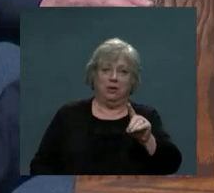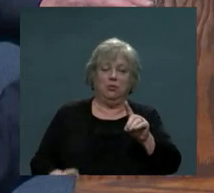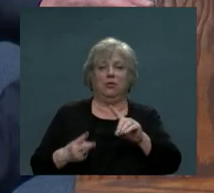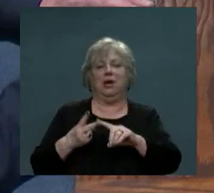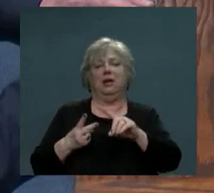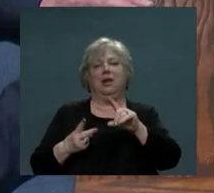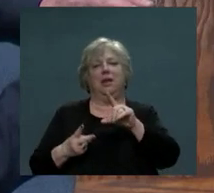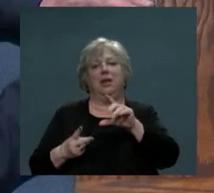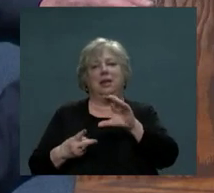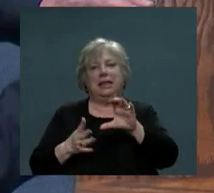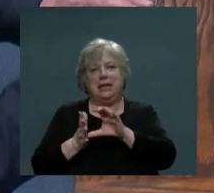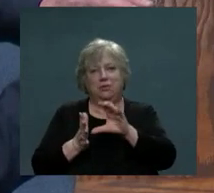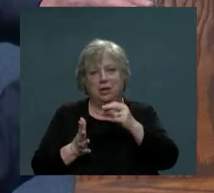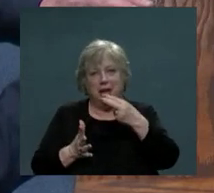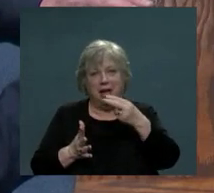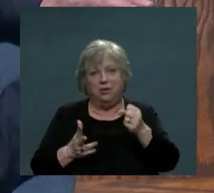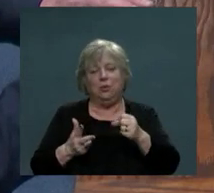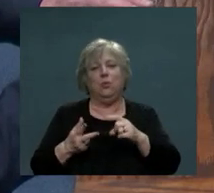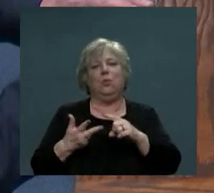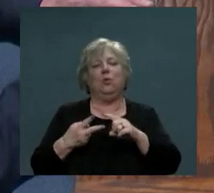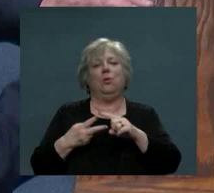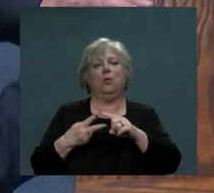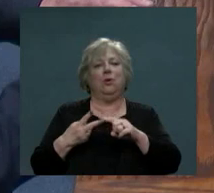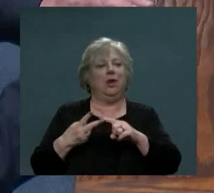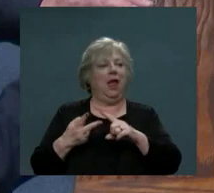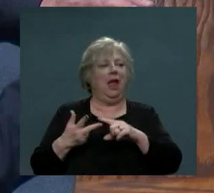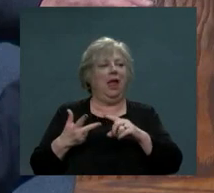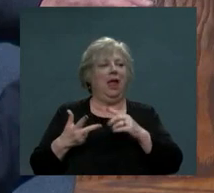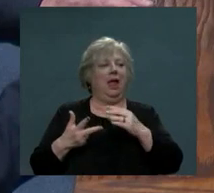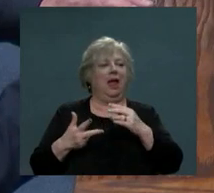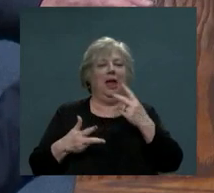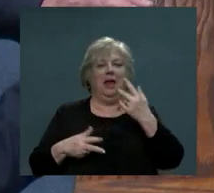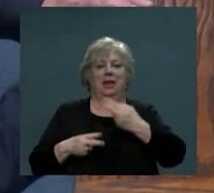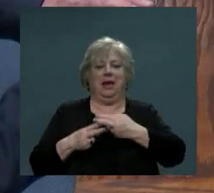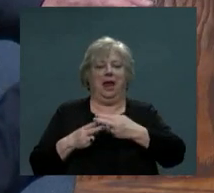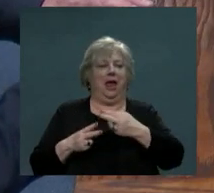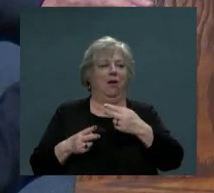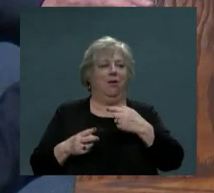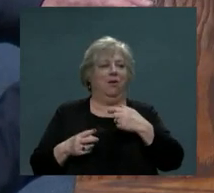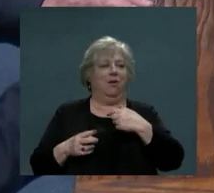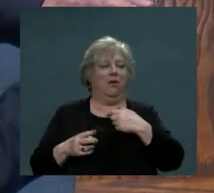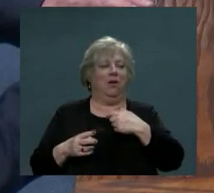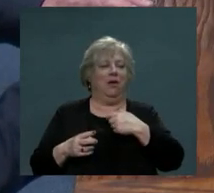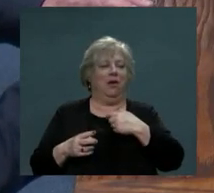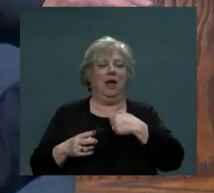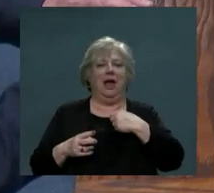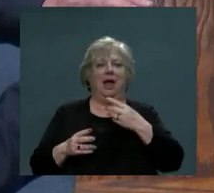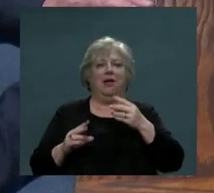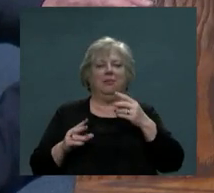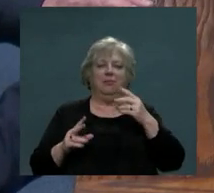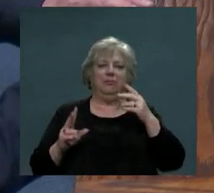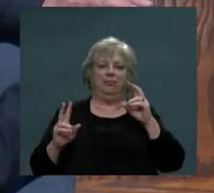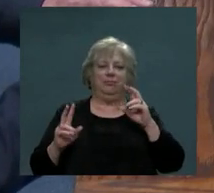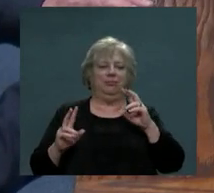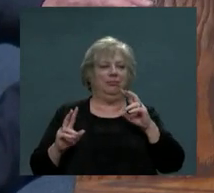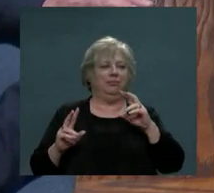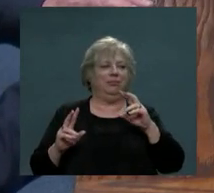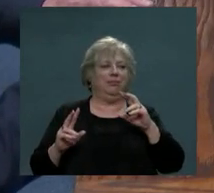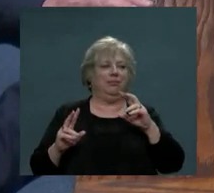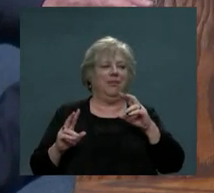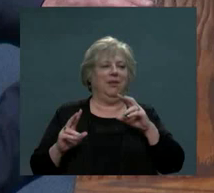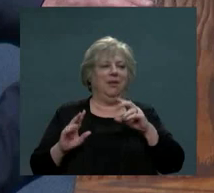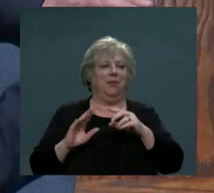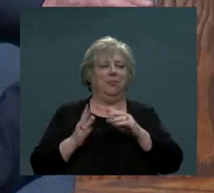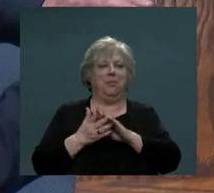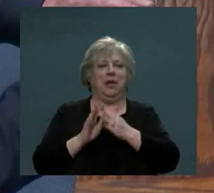School, and I am now thrown in the hat to represent Arkansas across the state. Well, I have made it for the